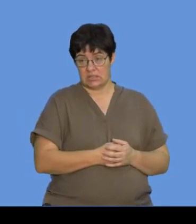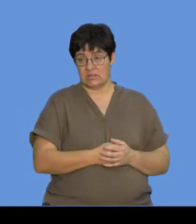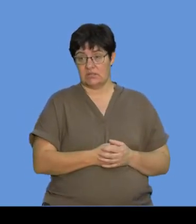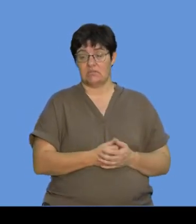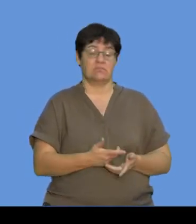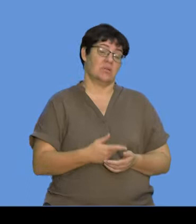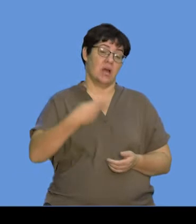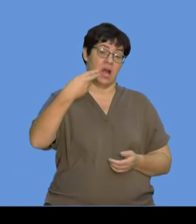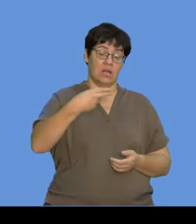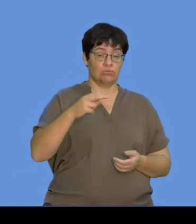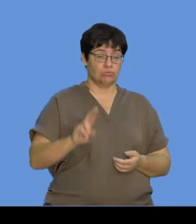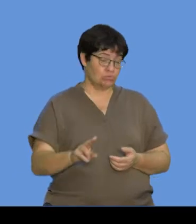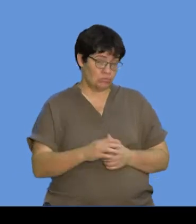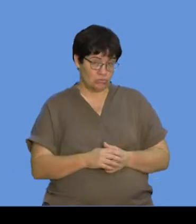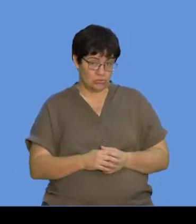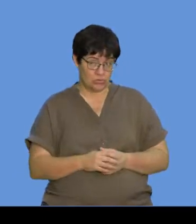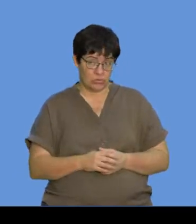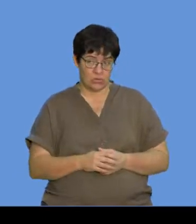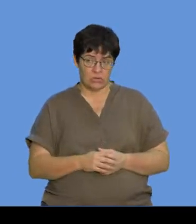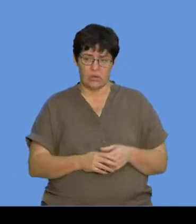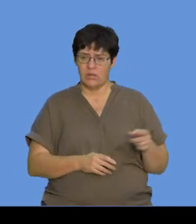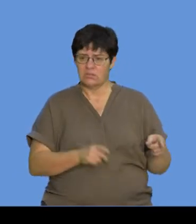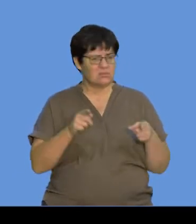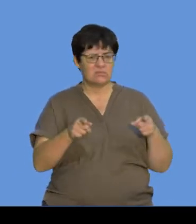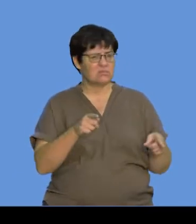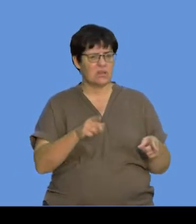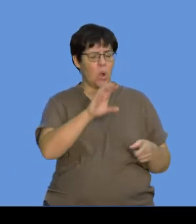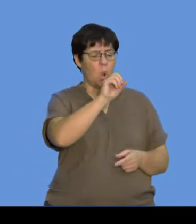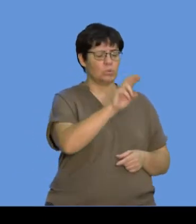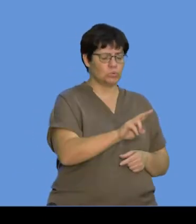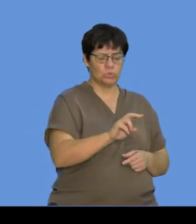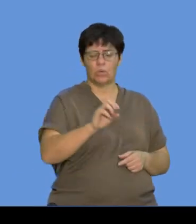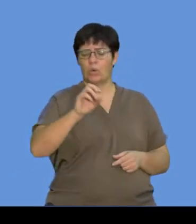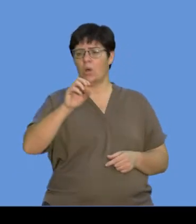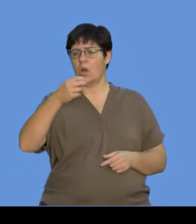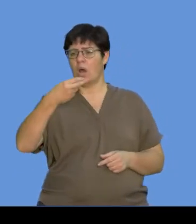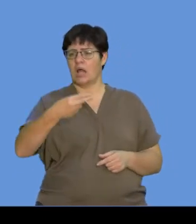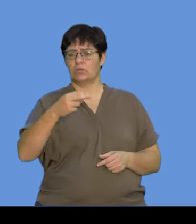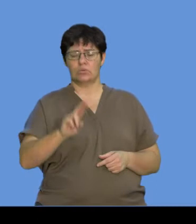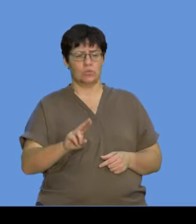okay? Hydrogen is a molecule of an element. But what's so special about these two is